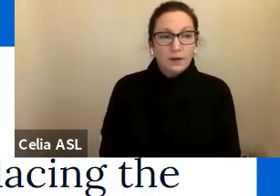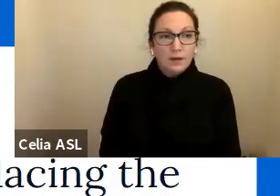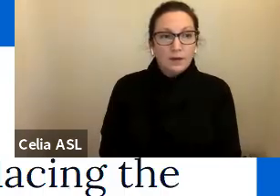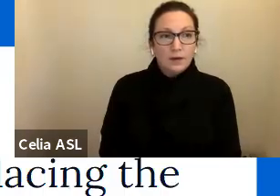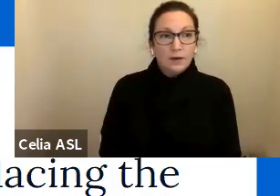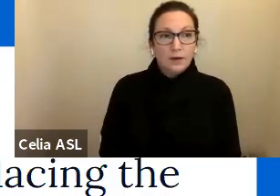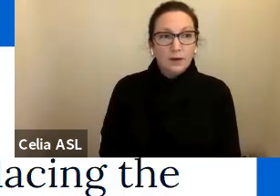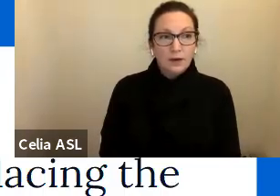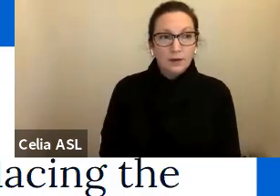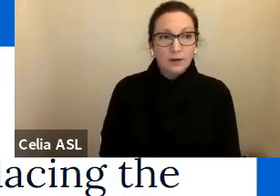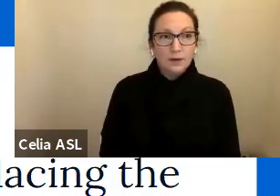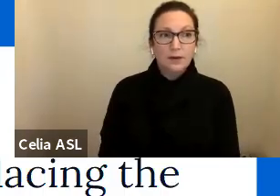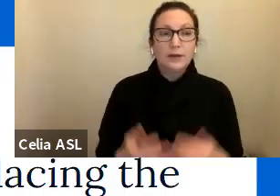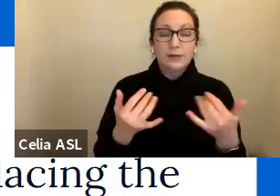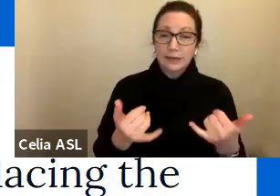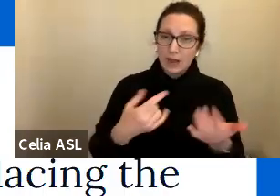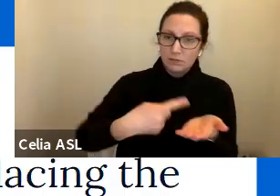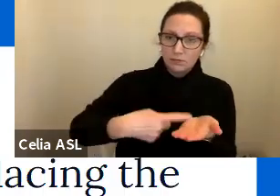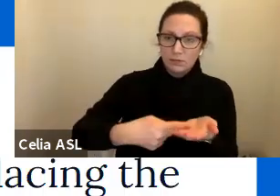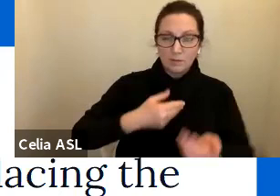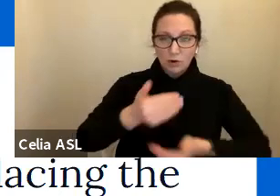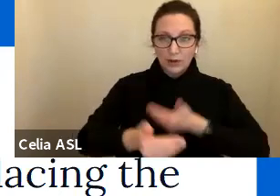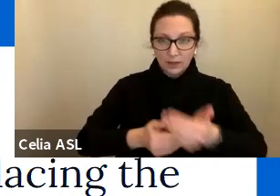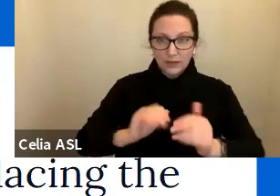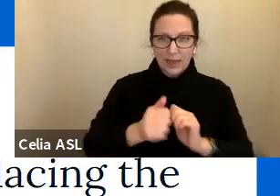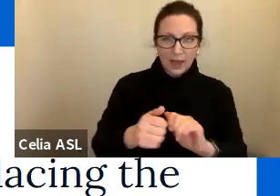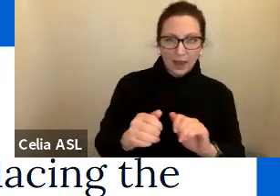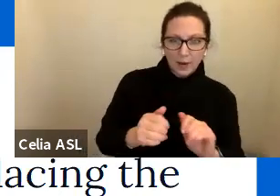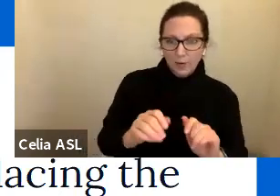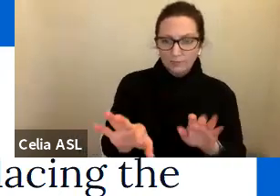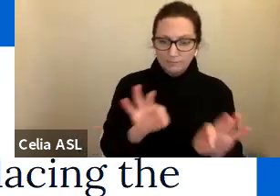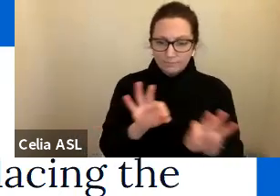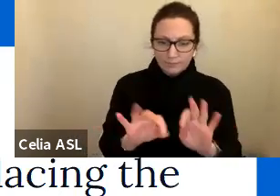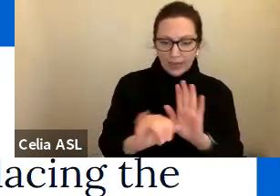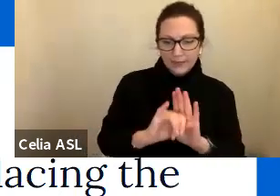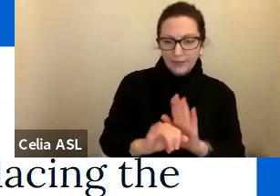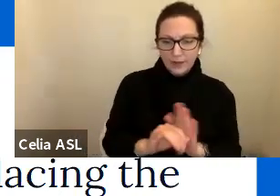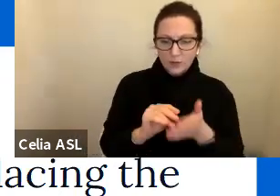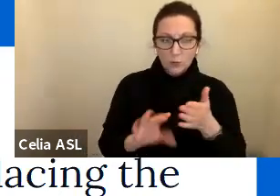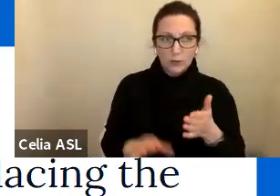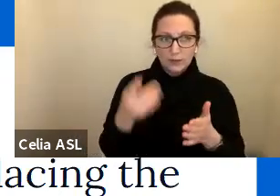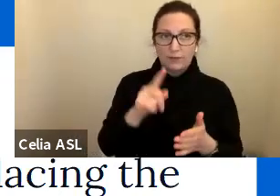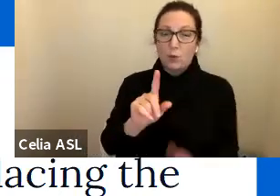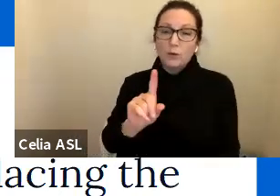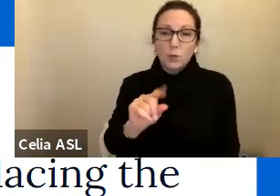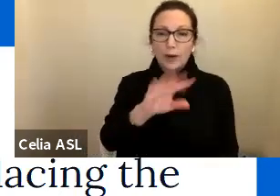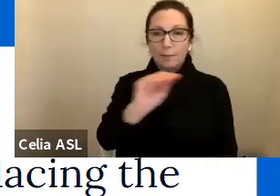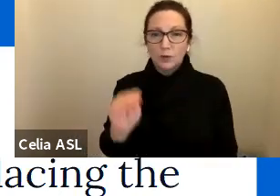So we'll start with the process with identifying students for 20% of the seats at each exam